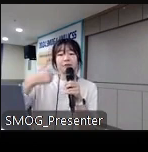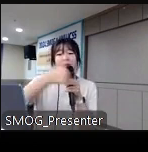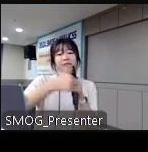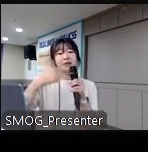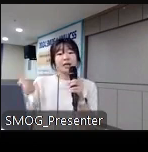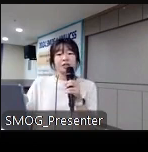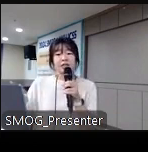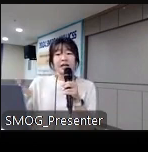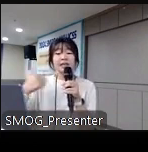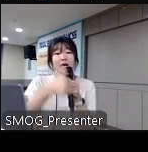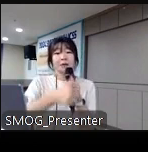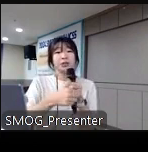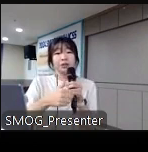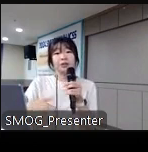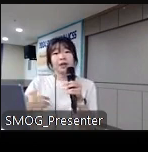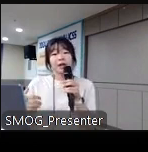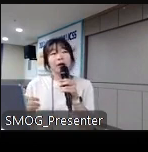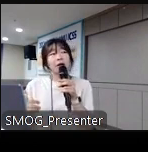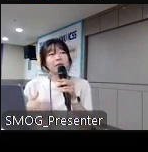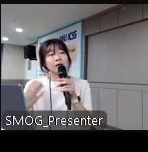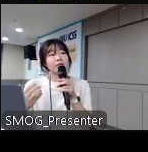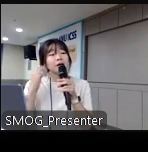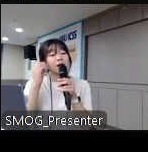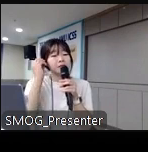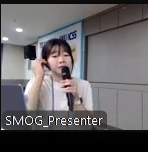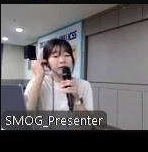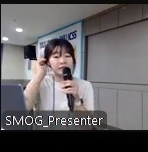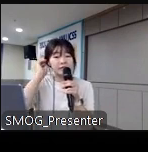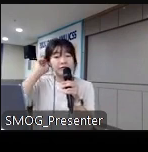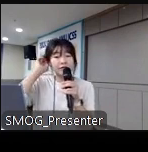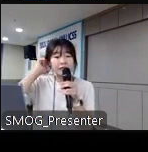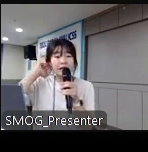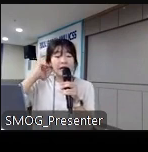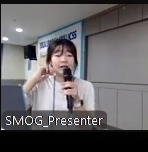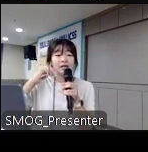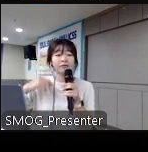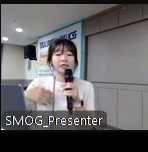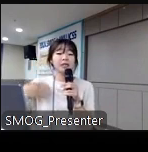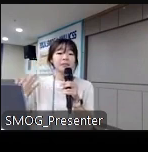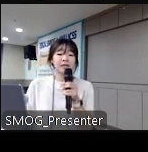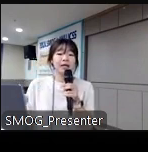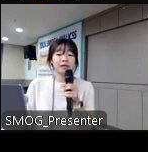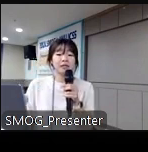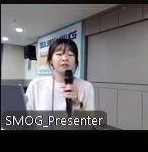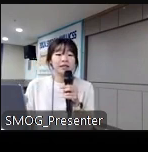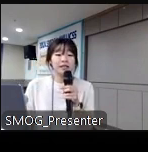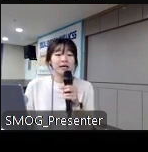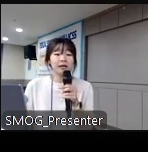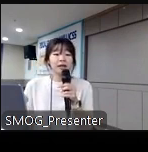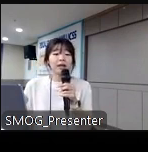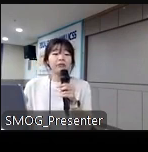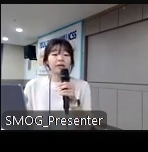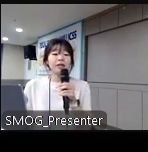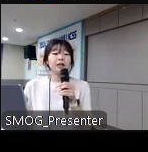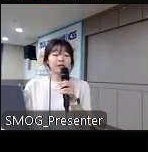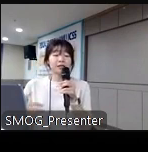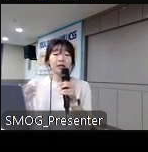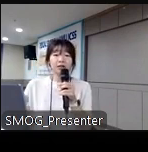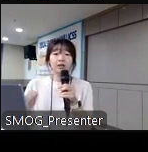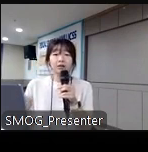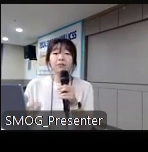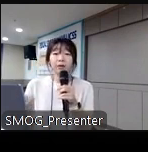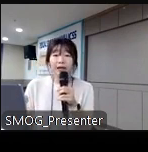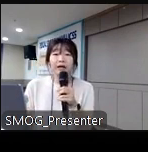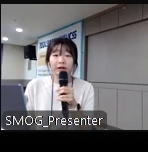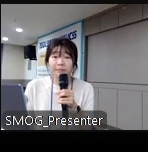verbal modification as optional, one of the comments we received is that at least for some signers of ASL, they really are starting to